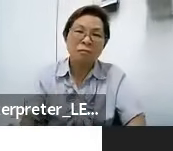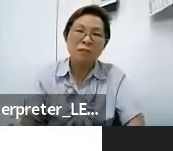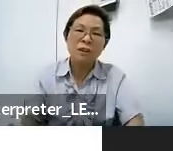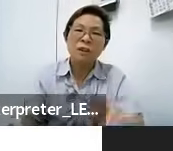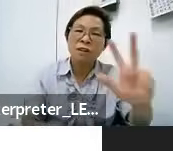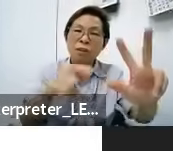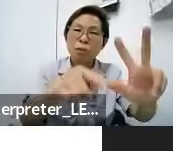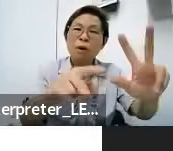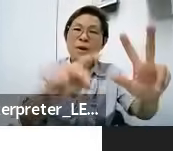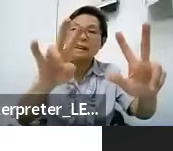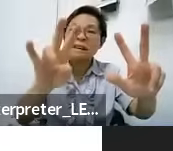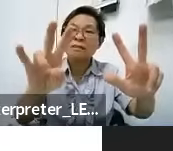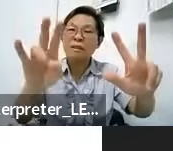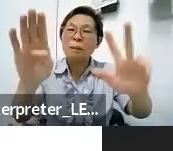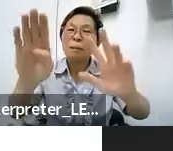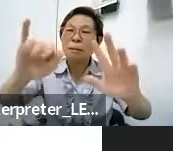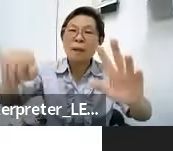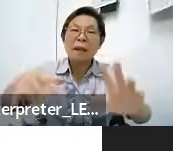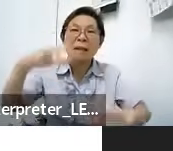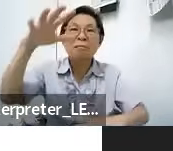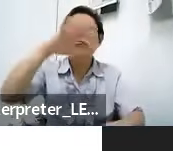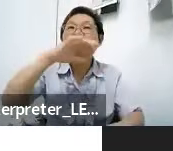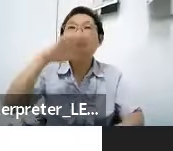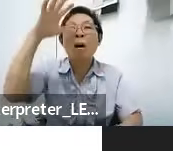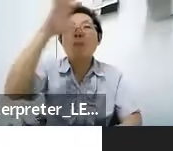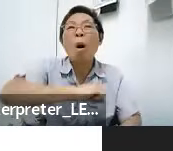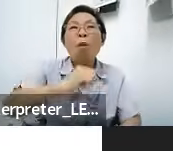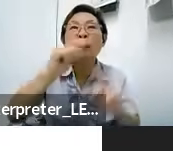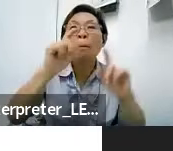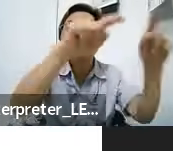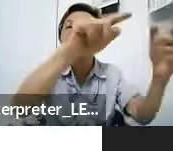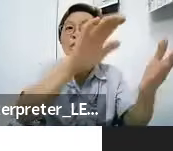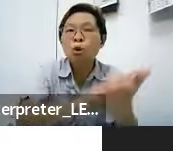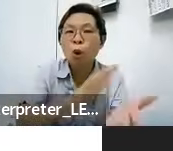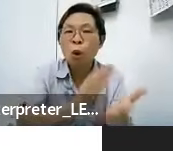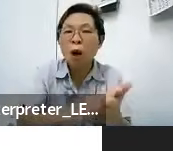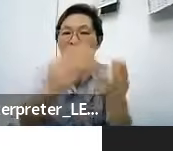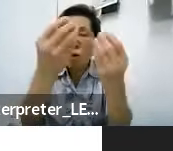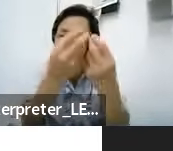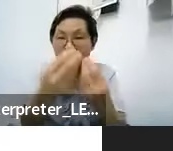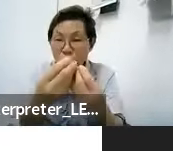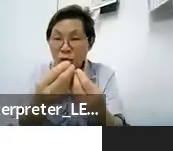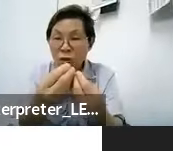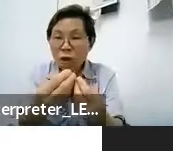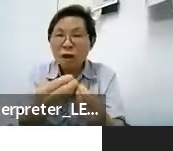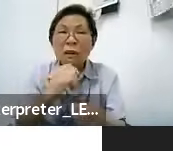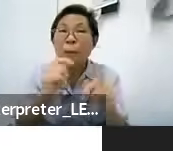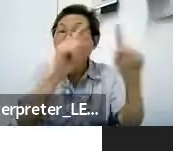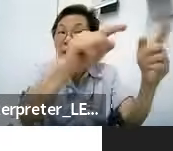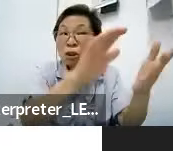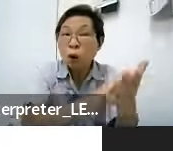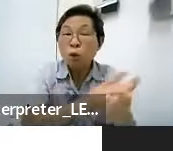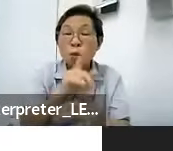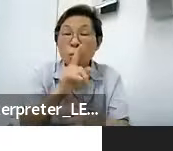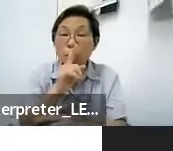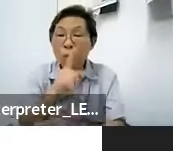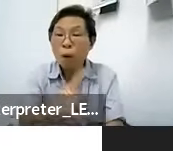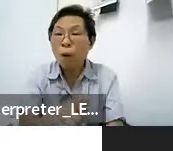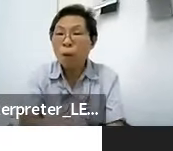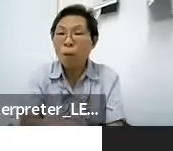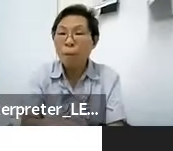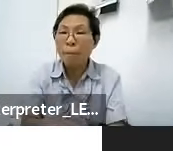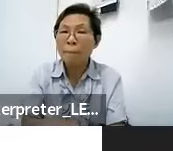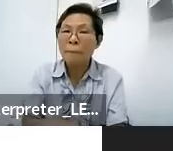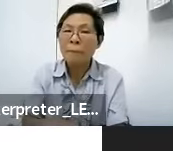3.7 million out of school. I'm not going to say that, but repeat the figures, but there are. But main factors fueling this problem is poverty,